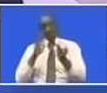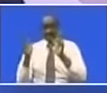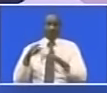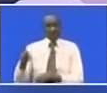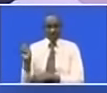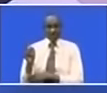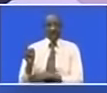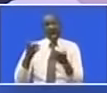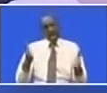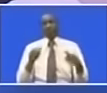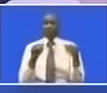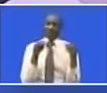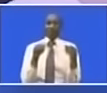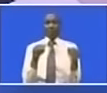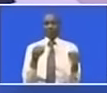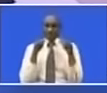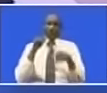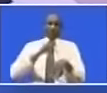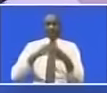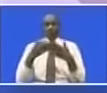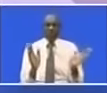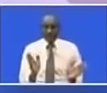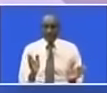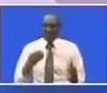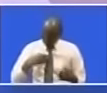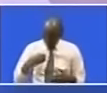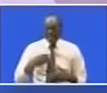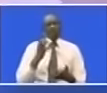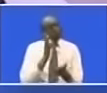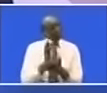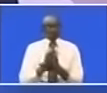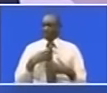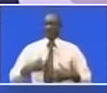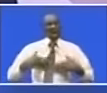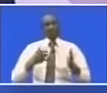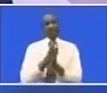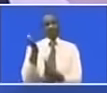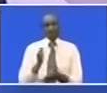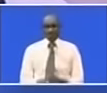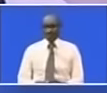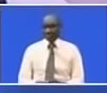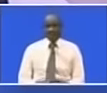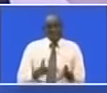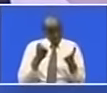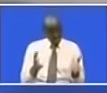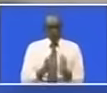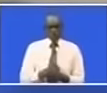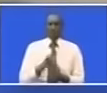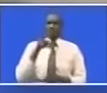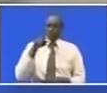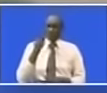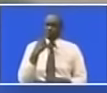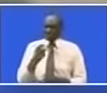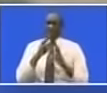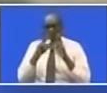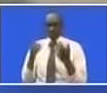themselves and simply waiting for the time to come. So I'm impressed. All right. It seems to have gone on fairly